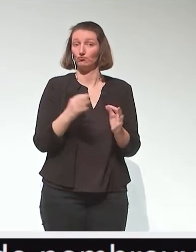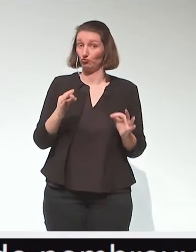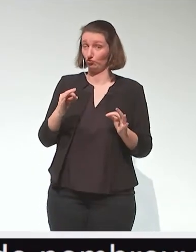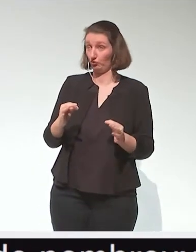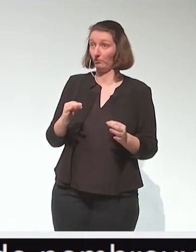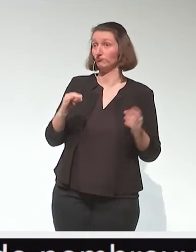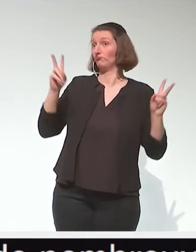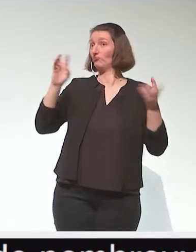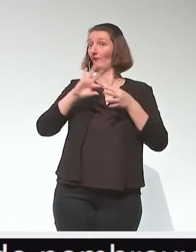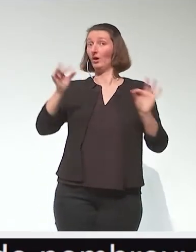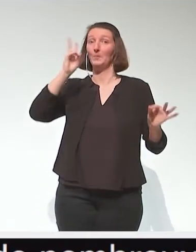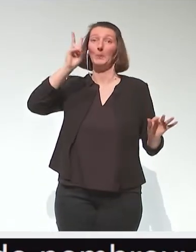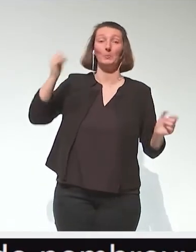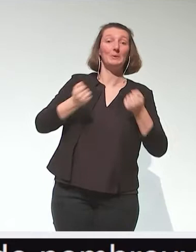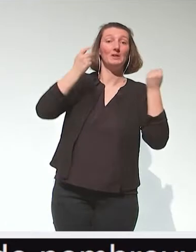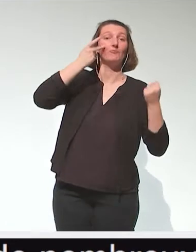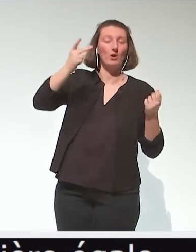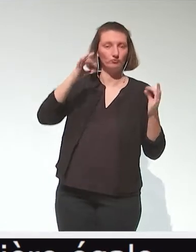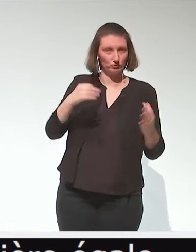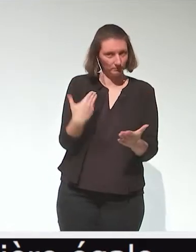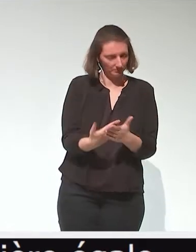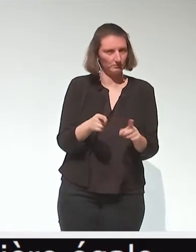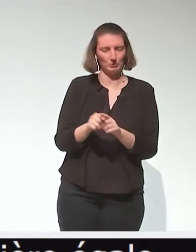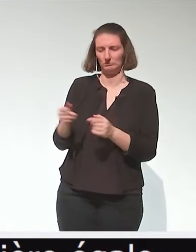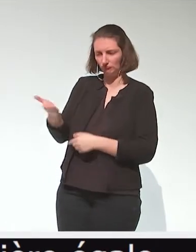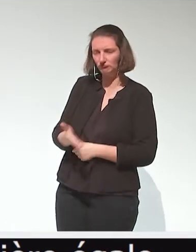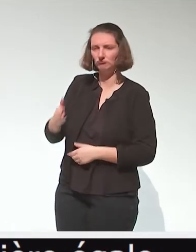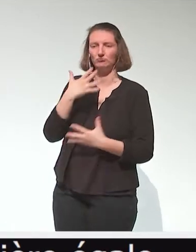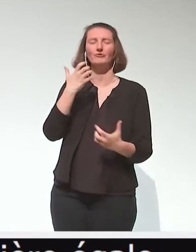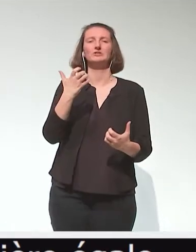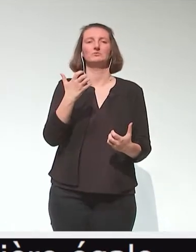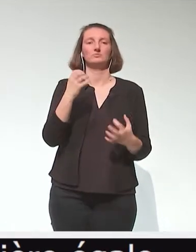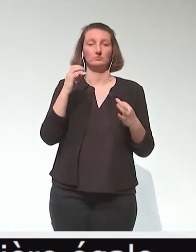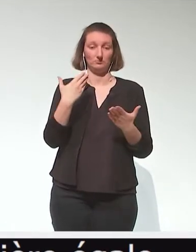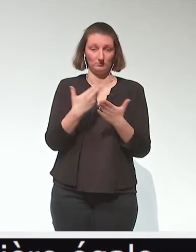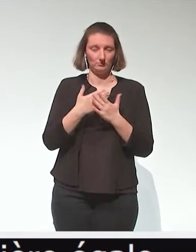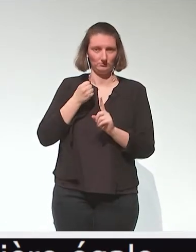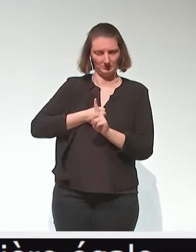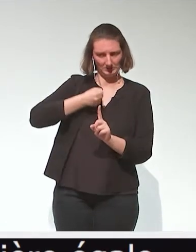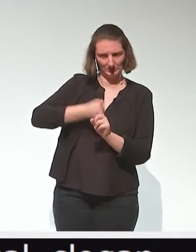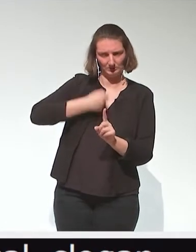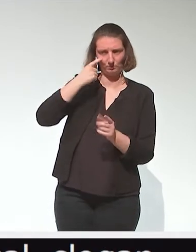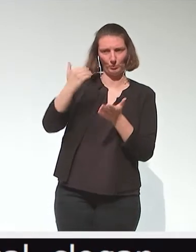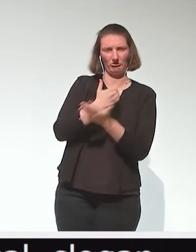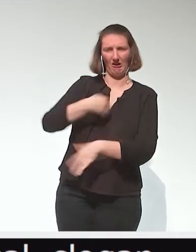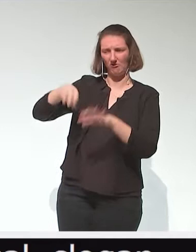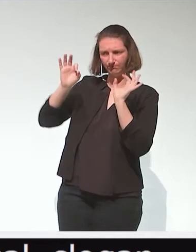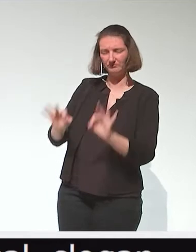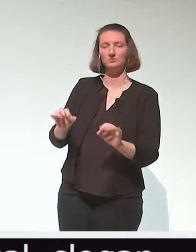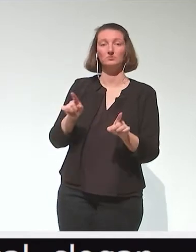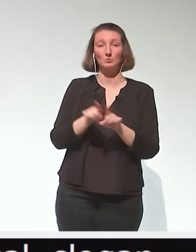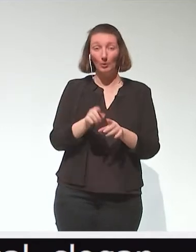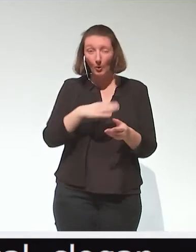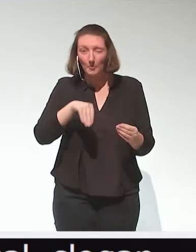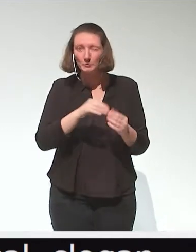equal status, but this is not necessarily what we see. We also need to think about